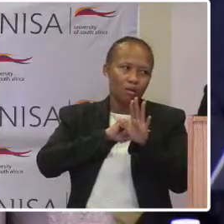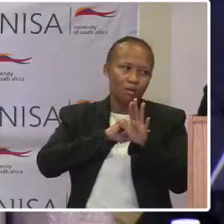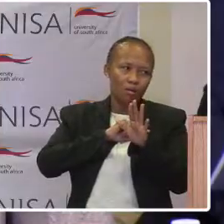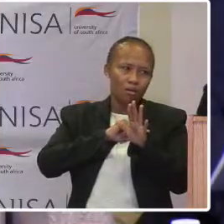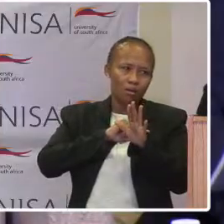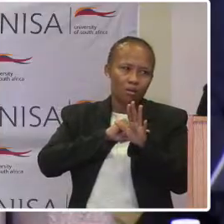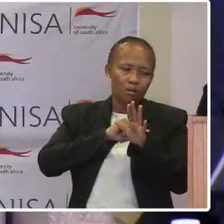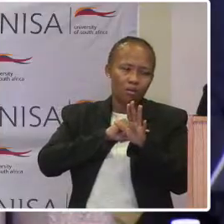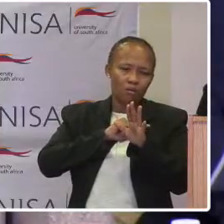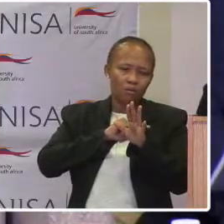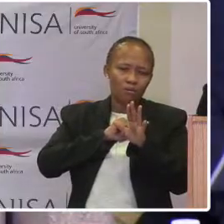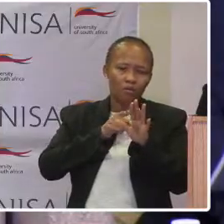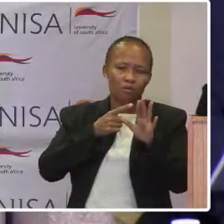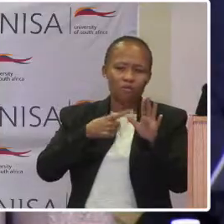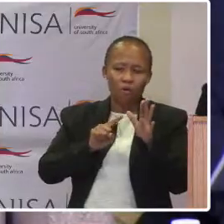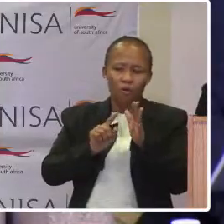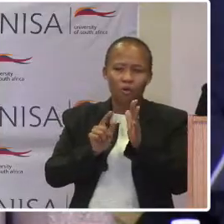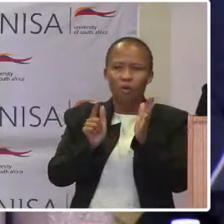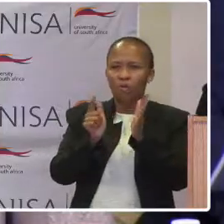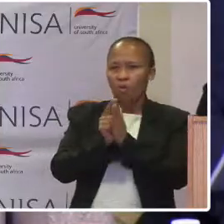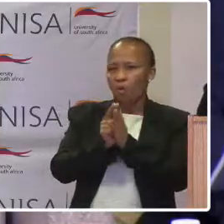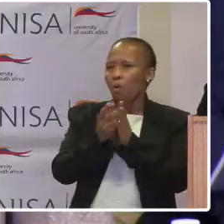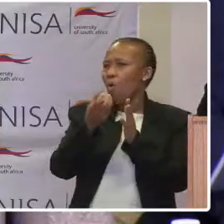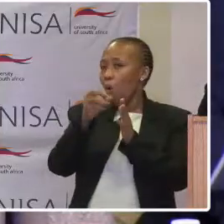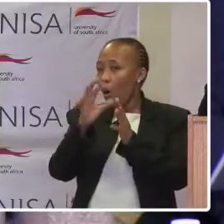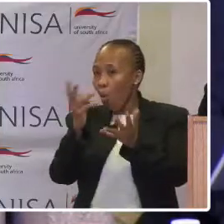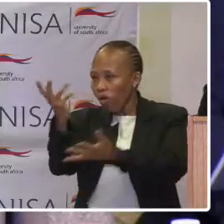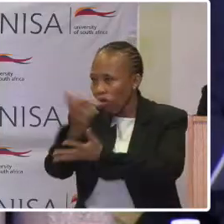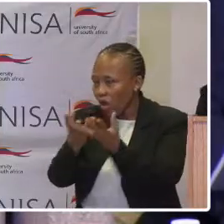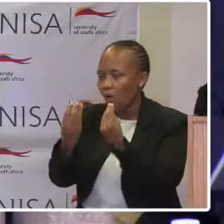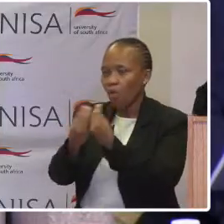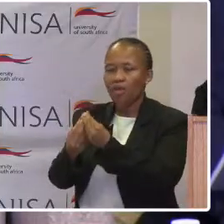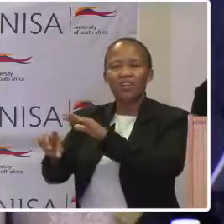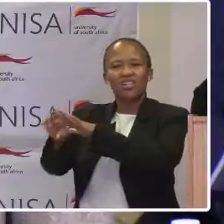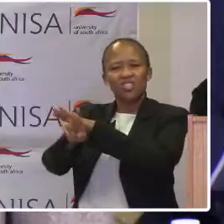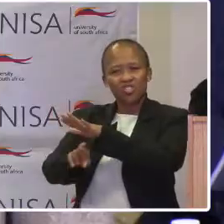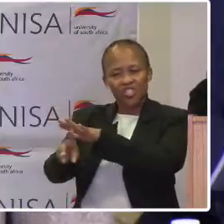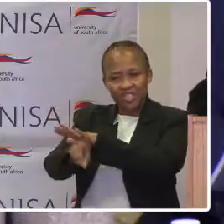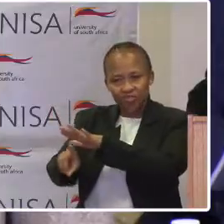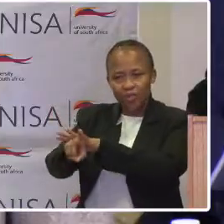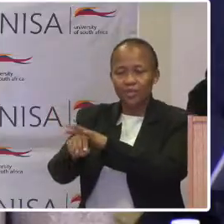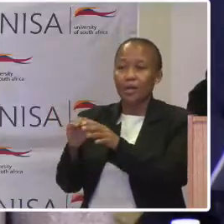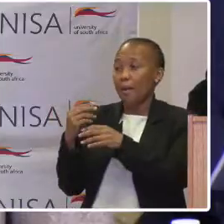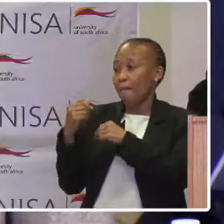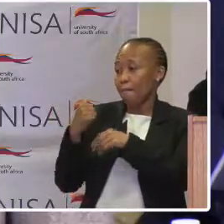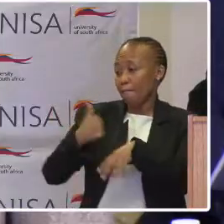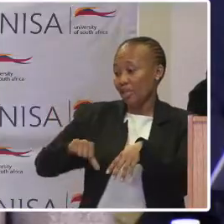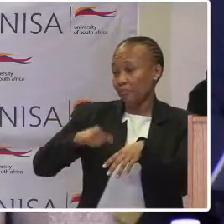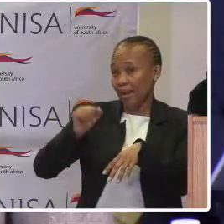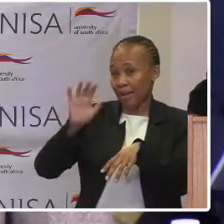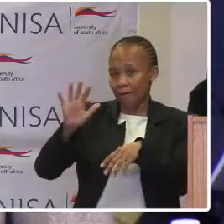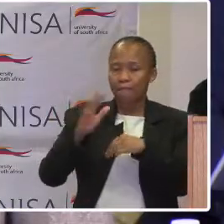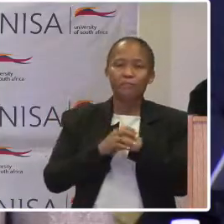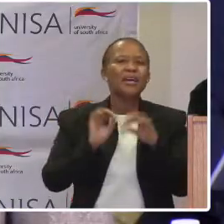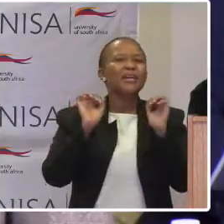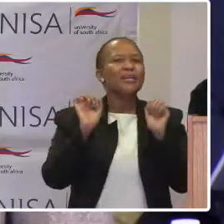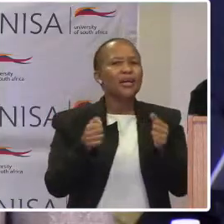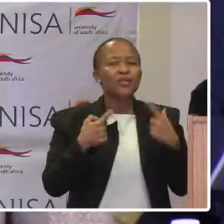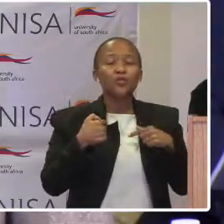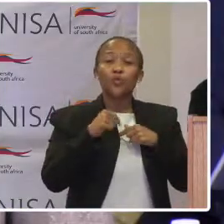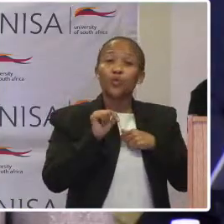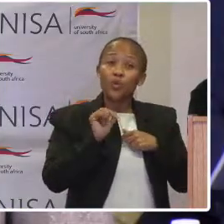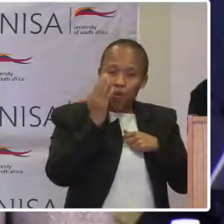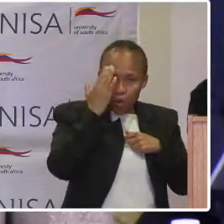local municipalities or district municipalities. So there are a lot which I was supposed to present to